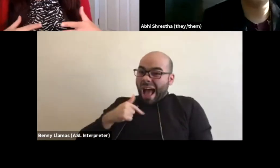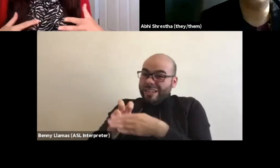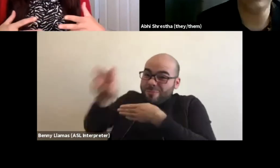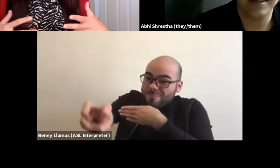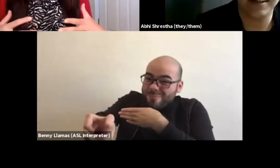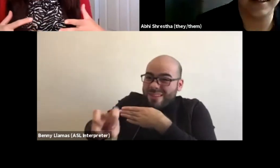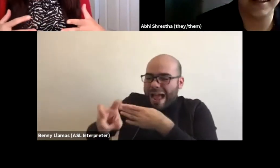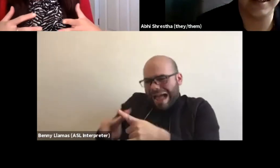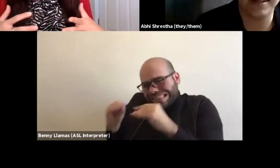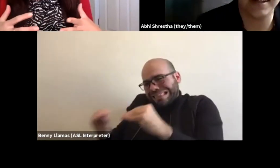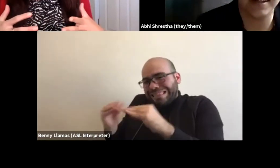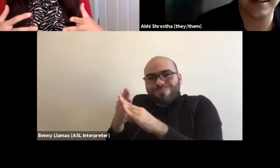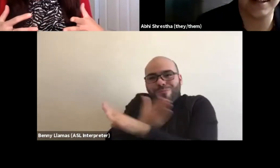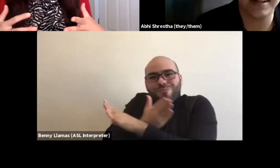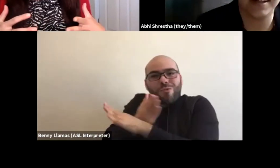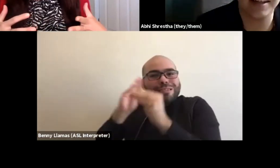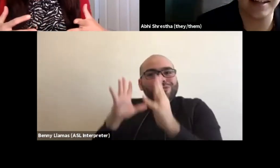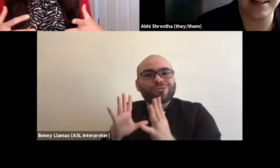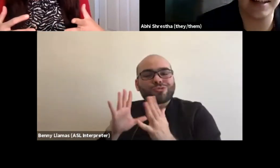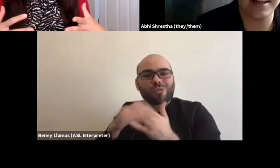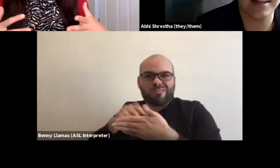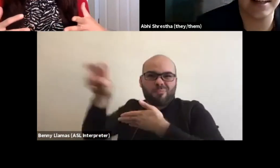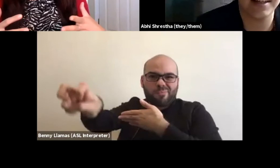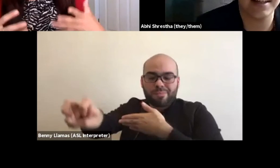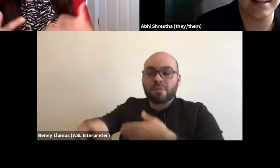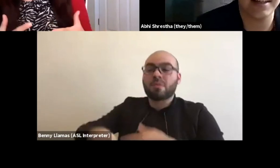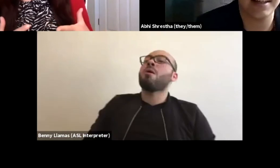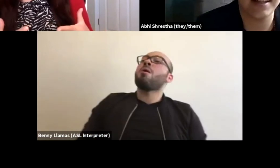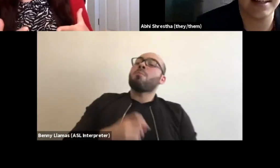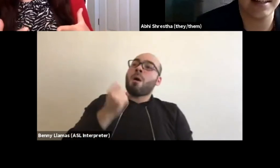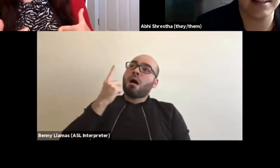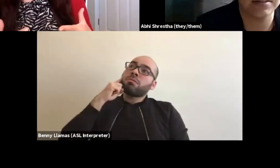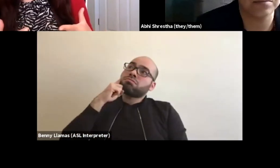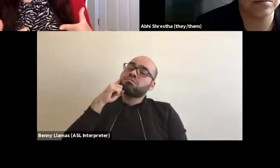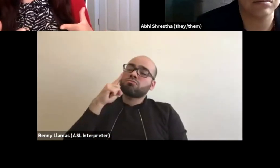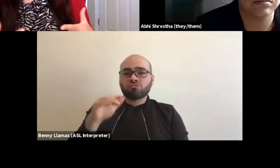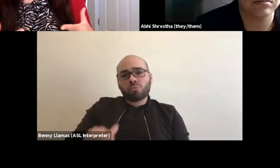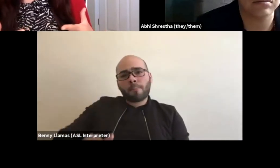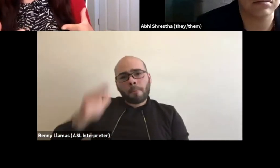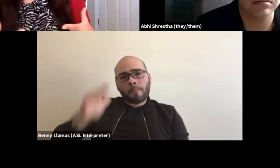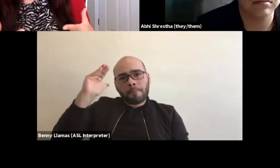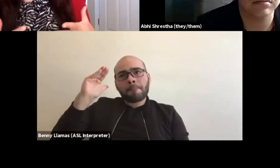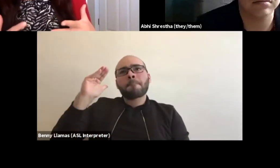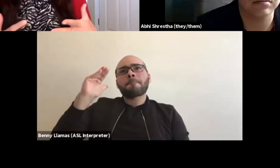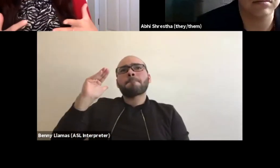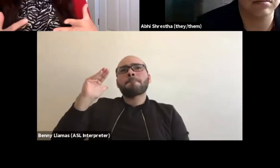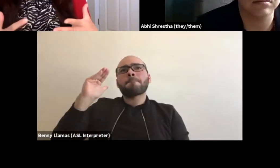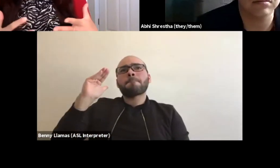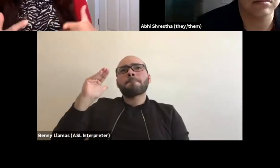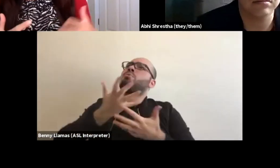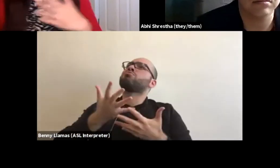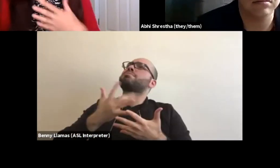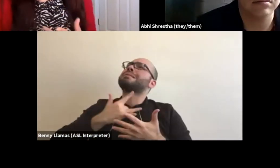So I think growing up, poetry was taught in a way that